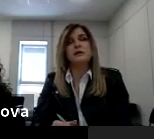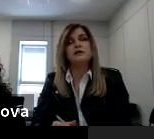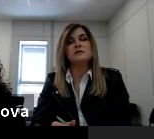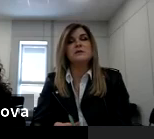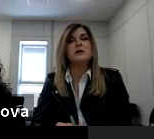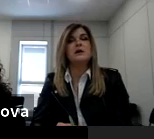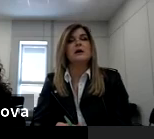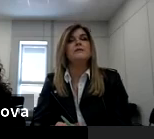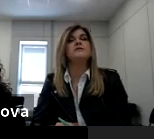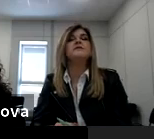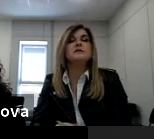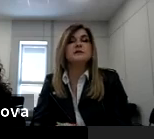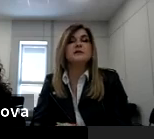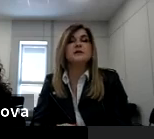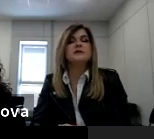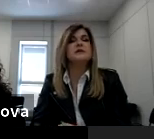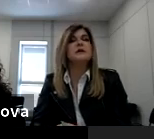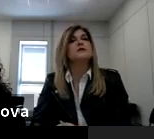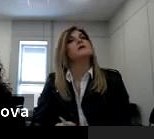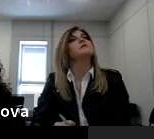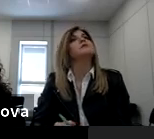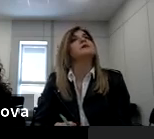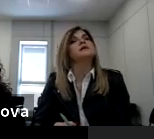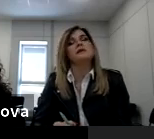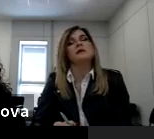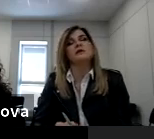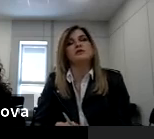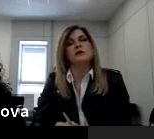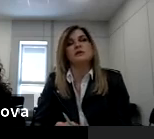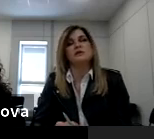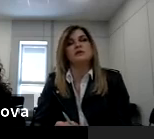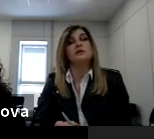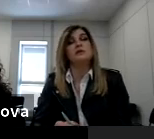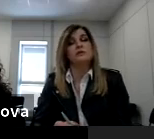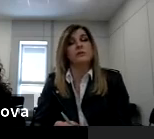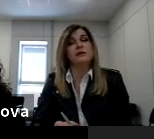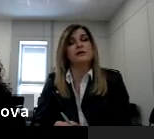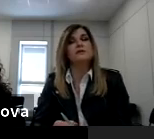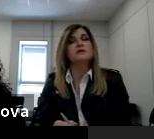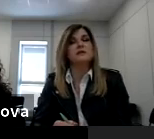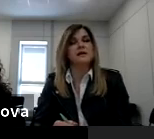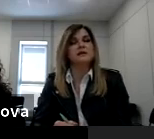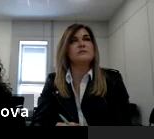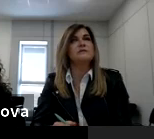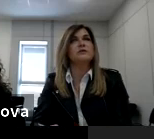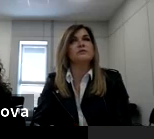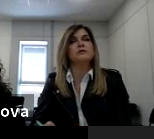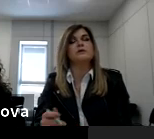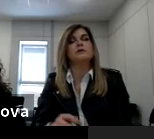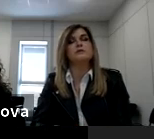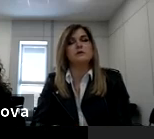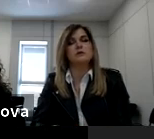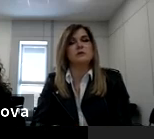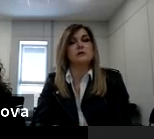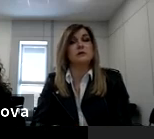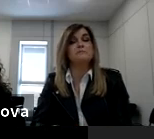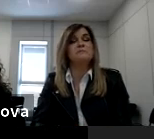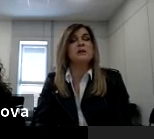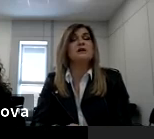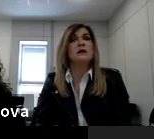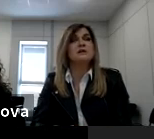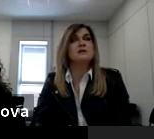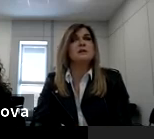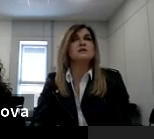adjustment mechanism up to 15 degrees. So you can easily adjust the luminaire on site before you will close